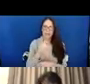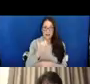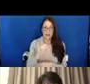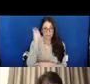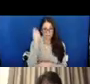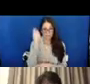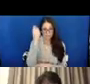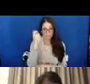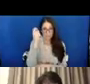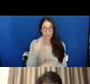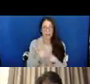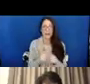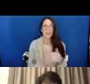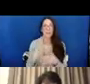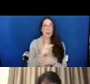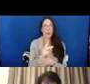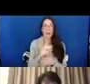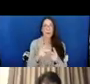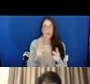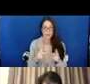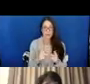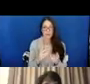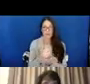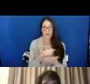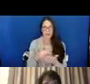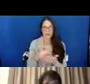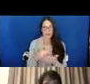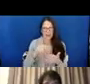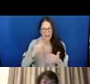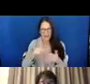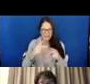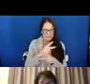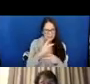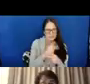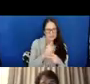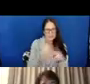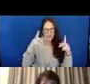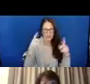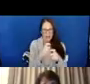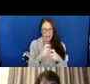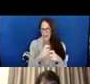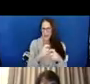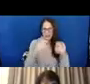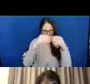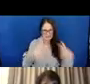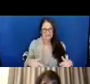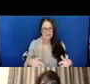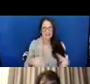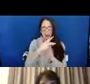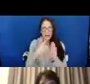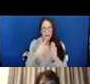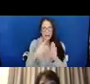their primary source of income had to navigate a complex web of social welfare policies, interlocking benefit